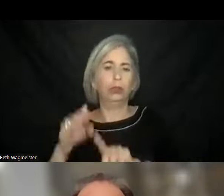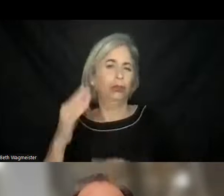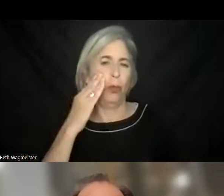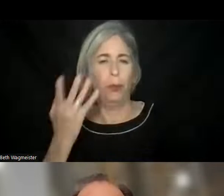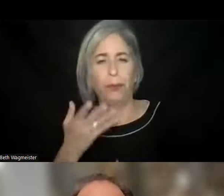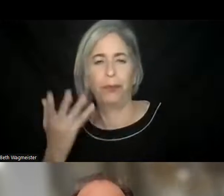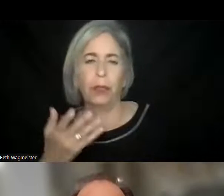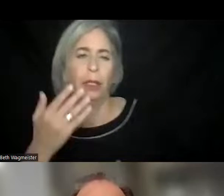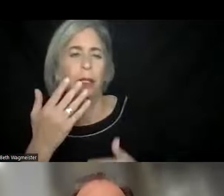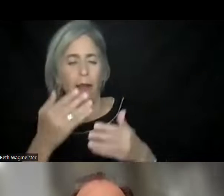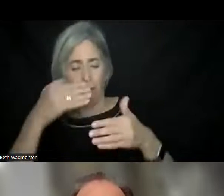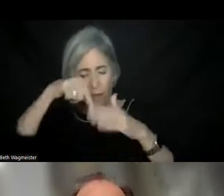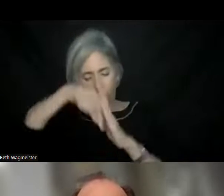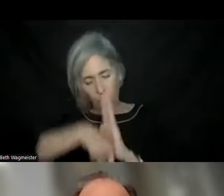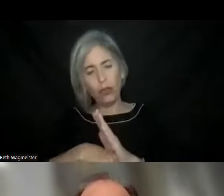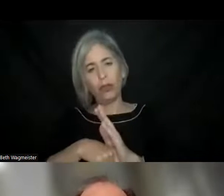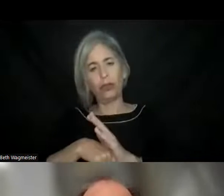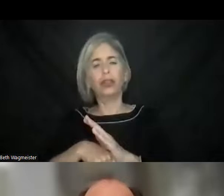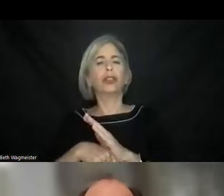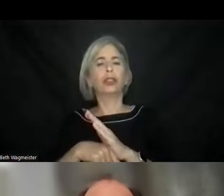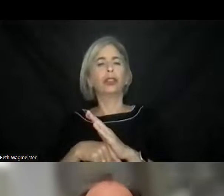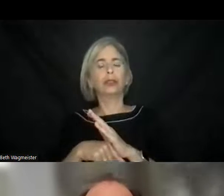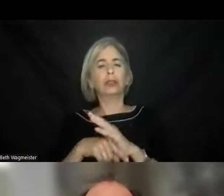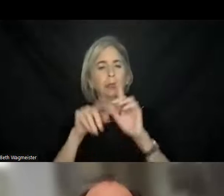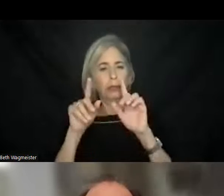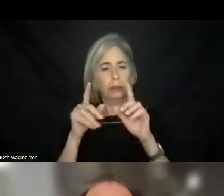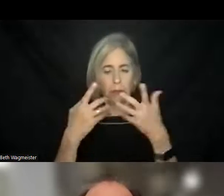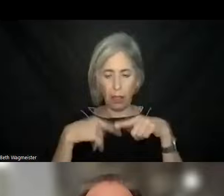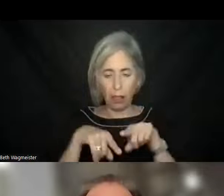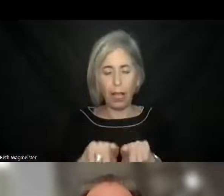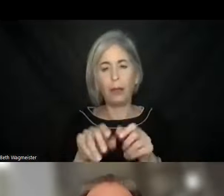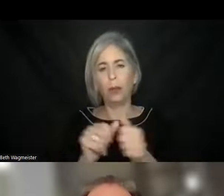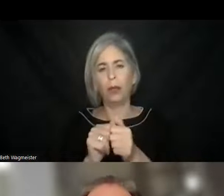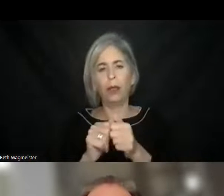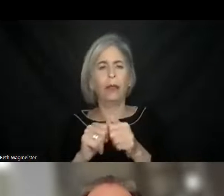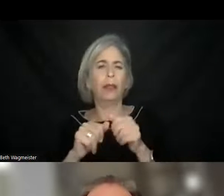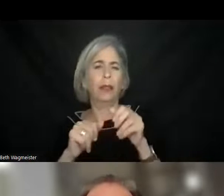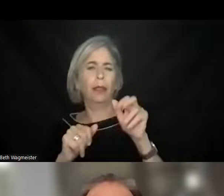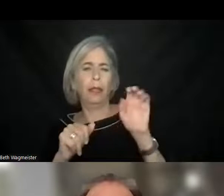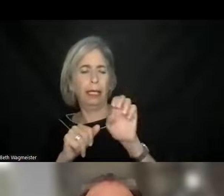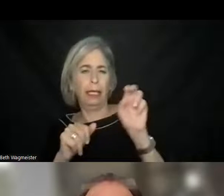and further exploration of alignment with the WCAG EM reporting tool.